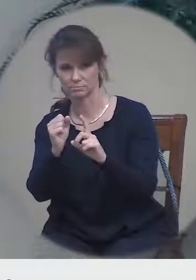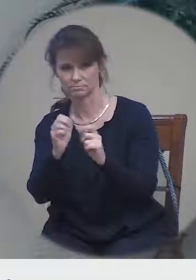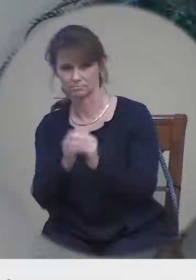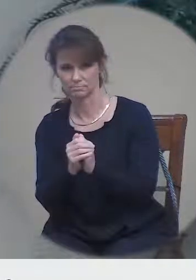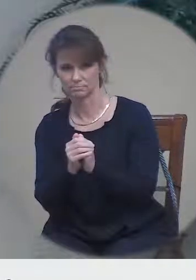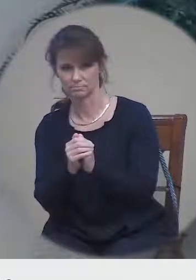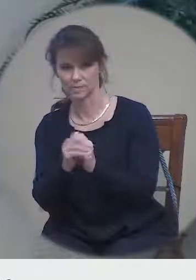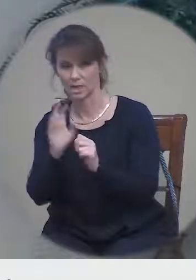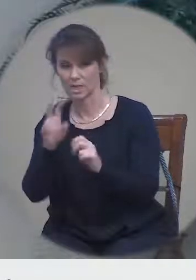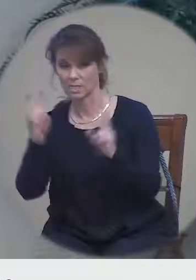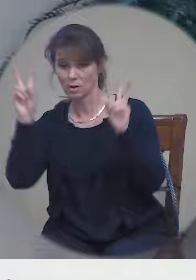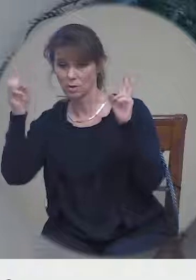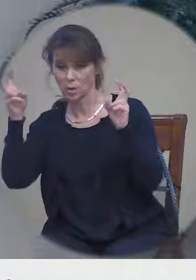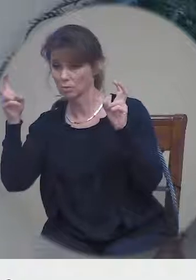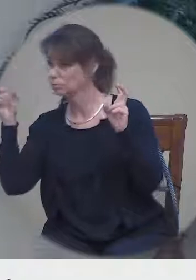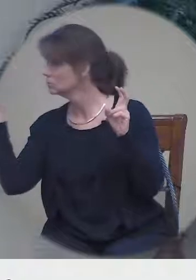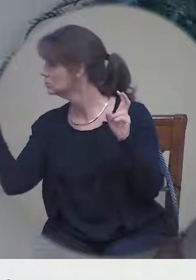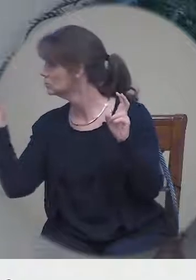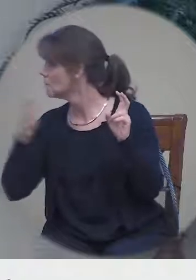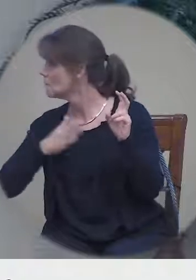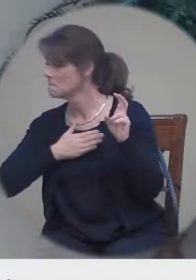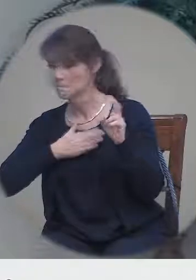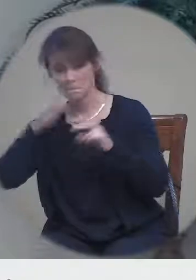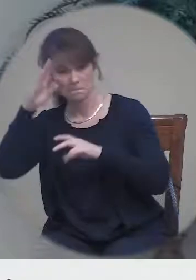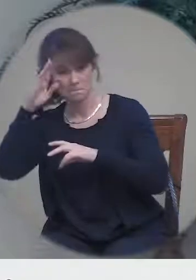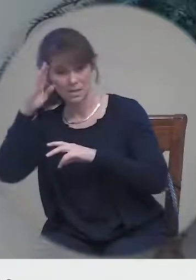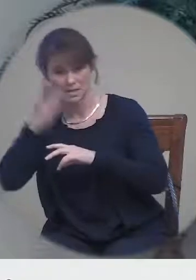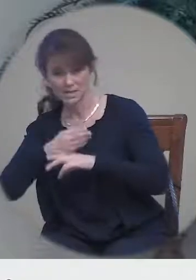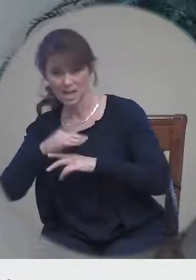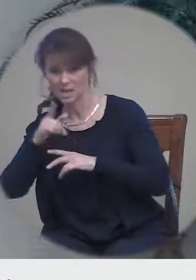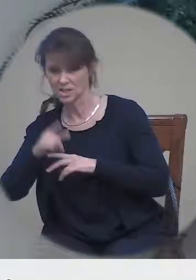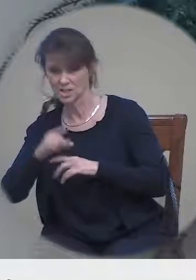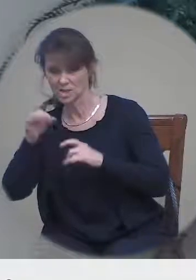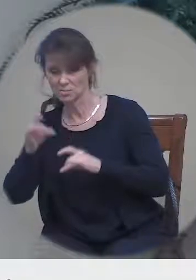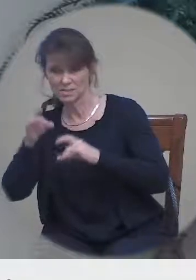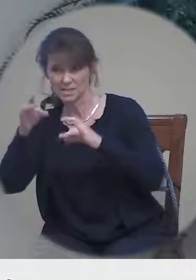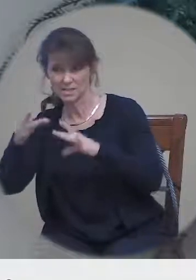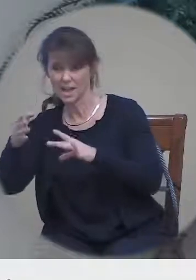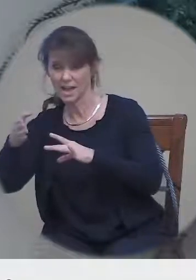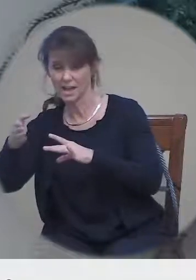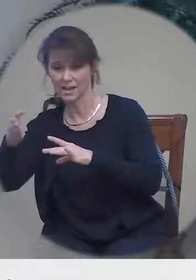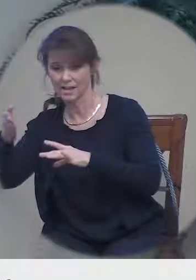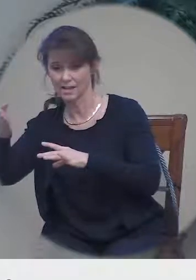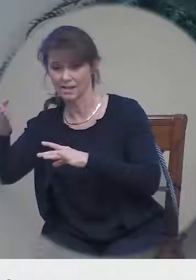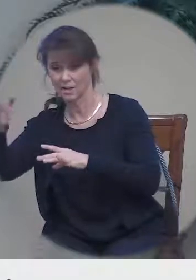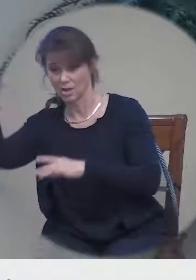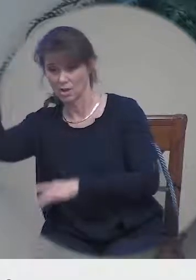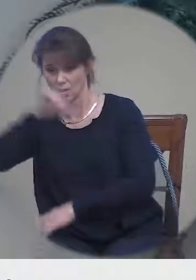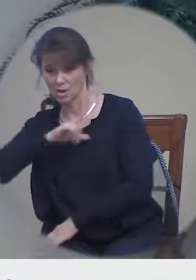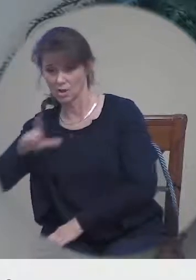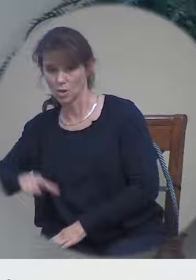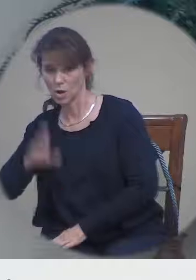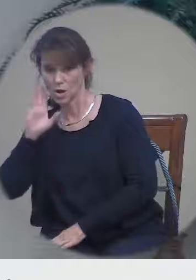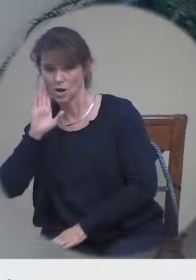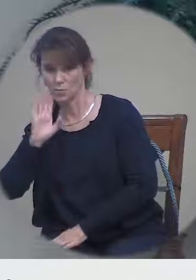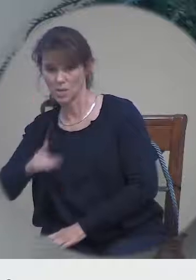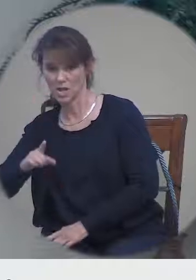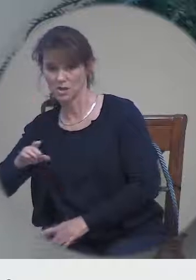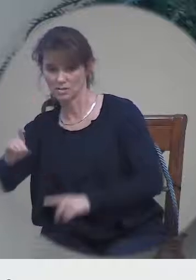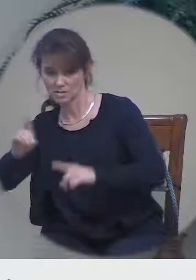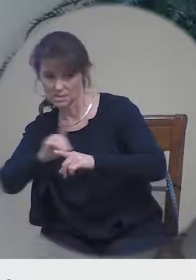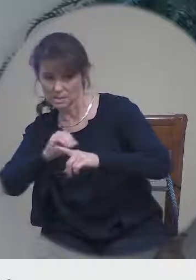The quote says this, my son, do not despise the chastening of the Lord. Now, Mark spoke last week in his